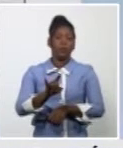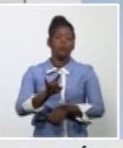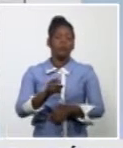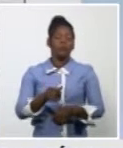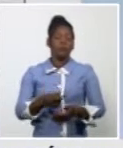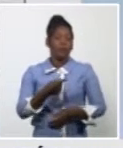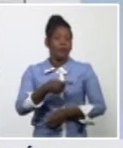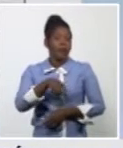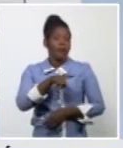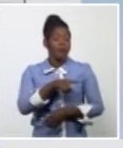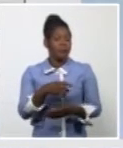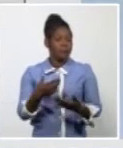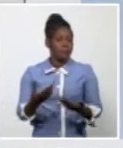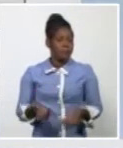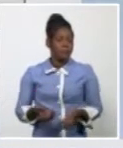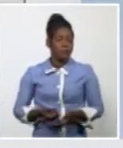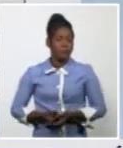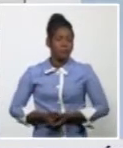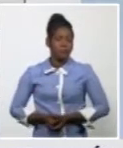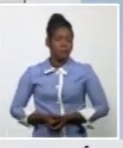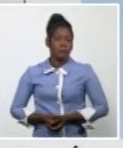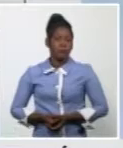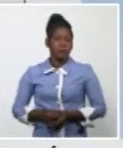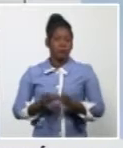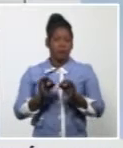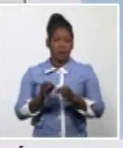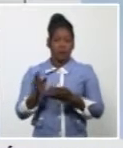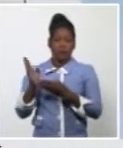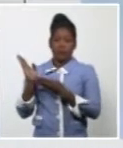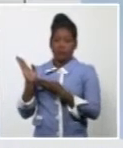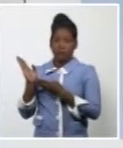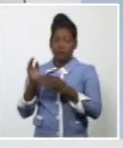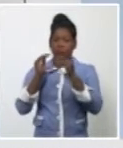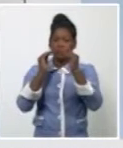Yesterday, and this is significant data,